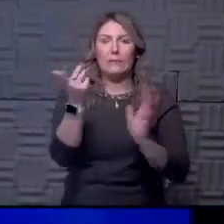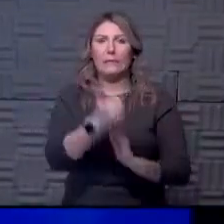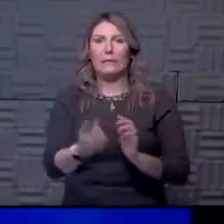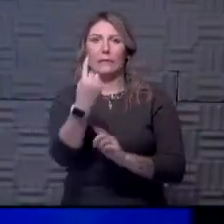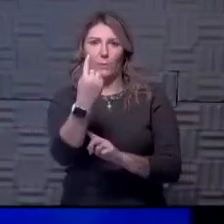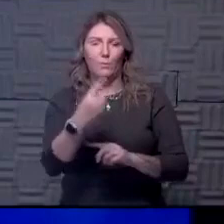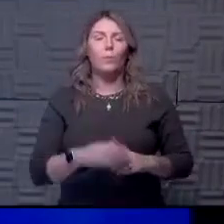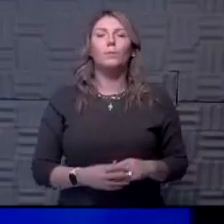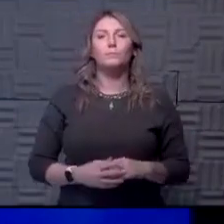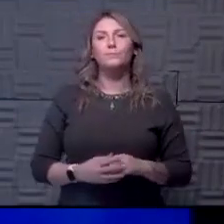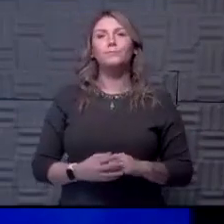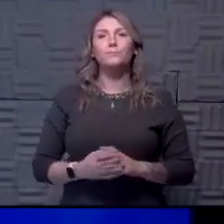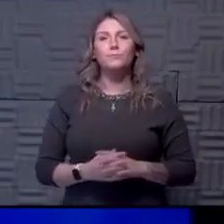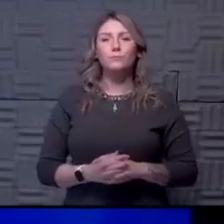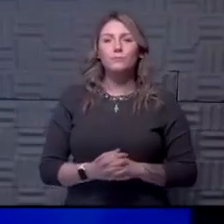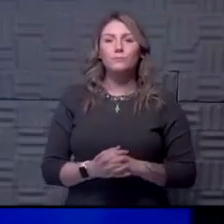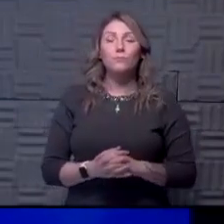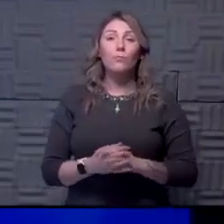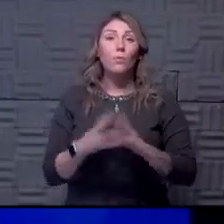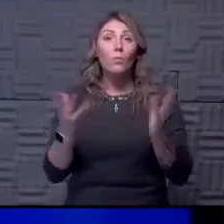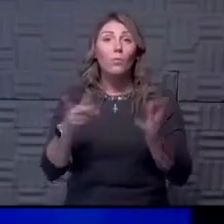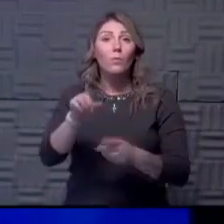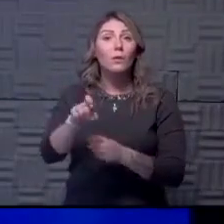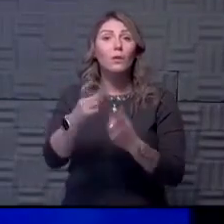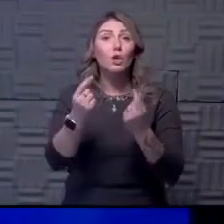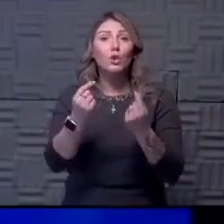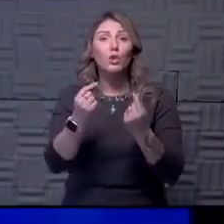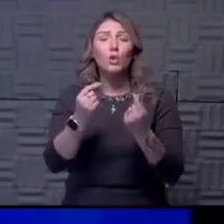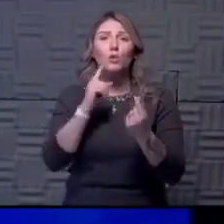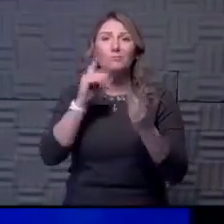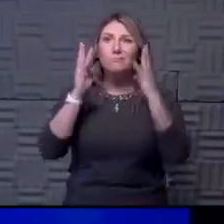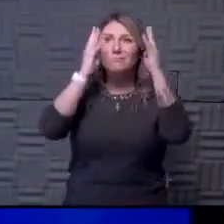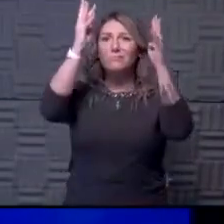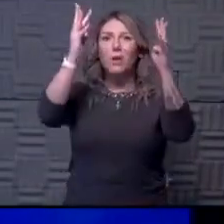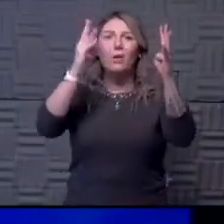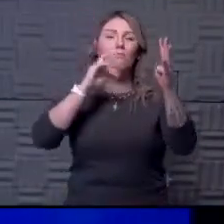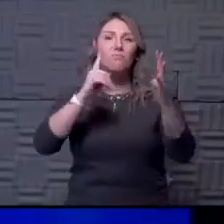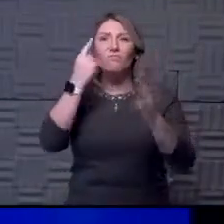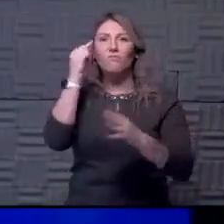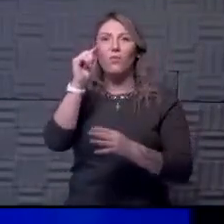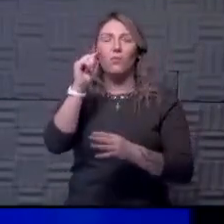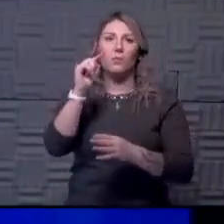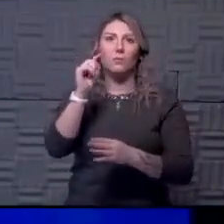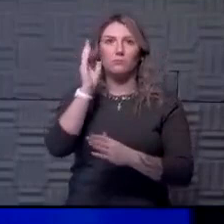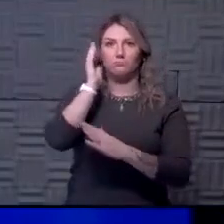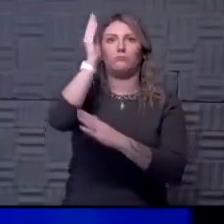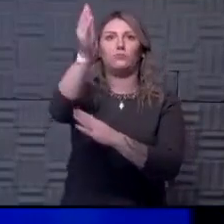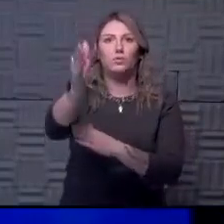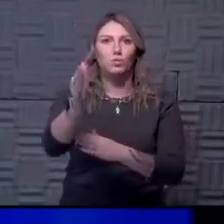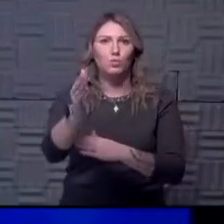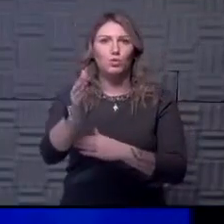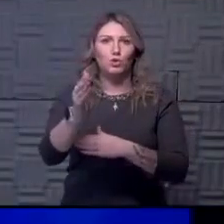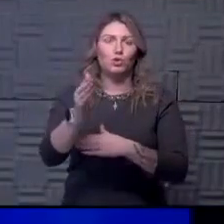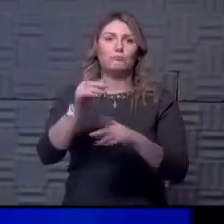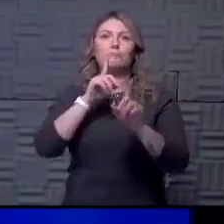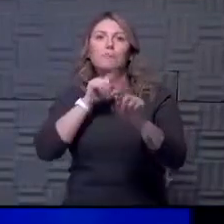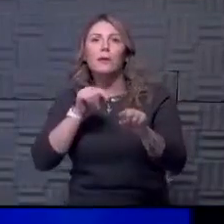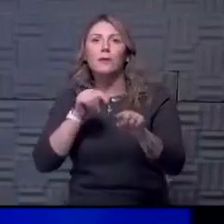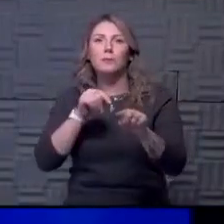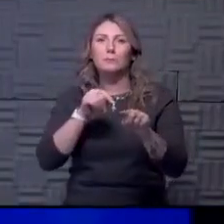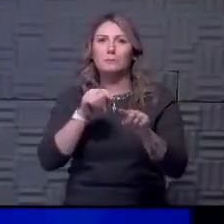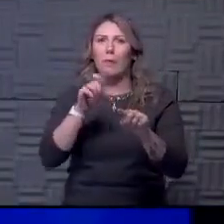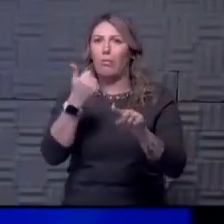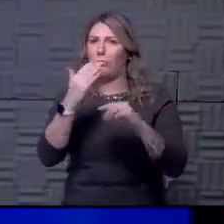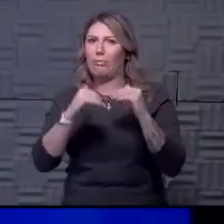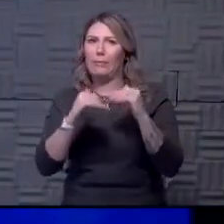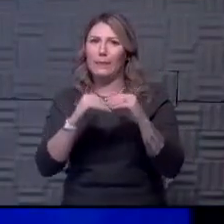that what we're going to have to do is come up with a long-term solution besides that little card. If indeed